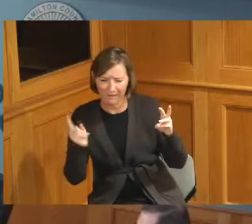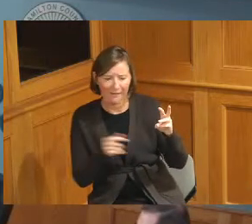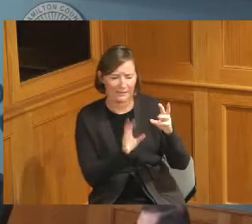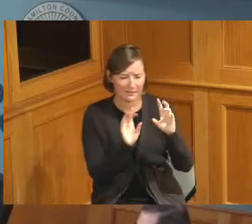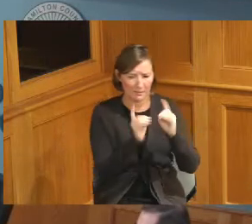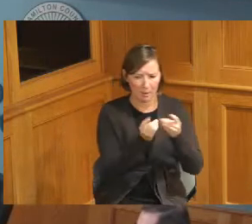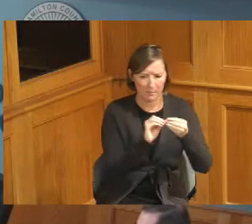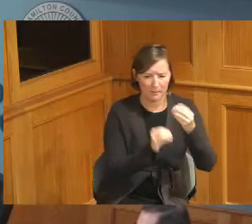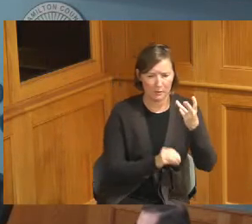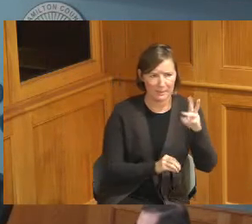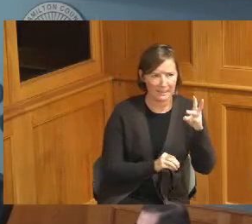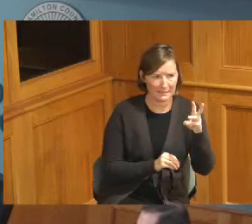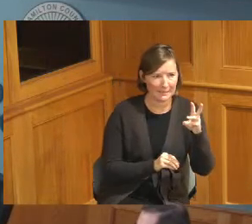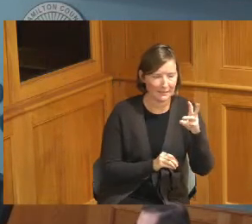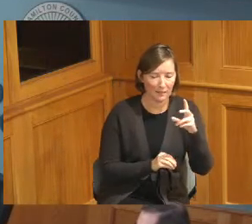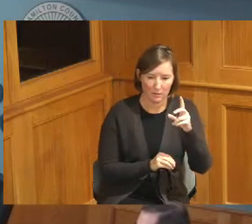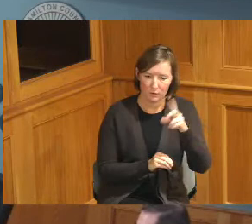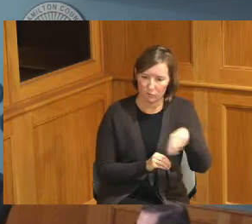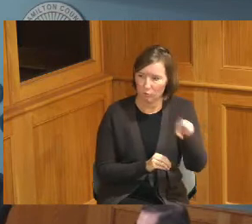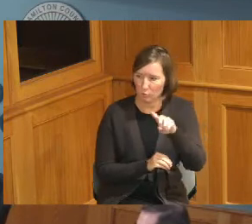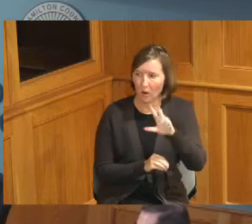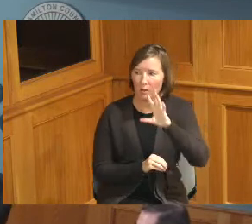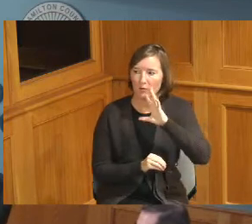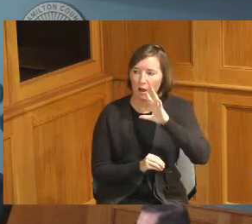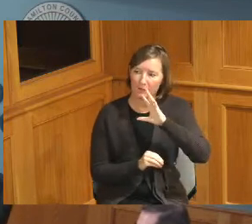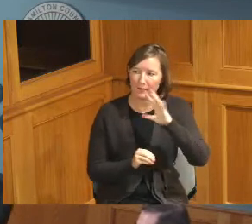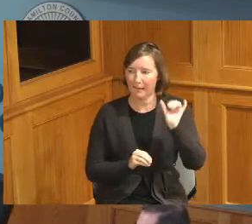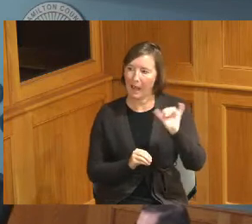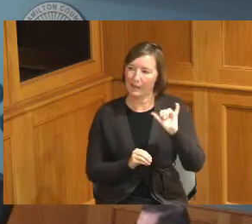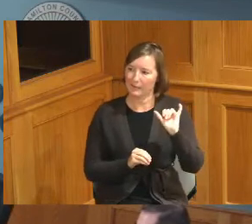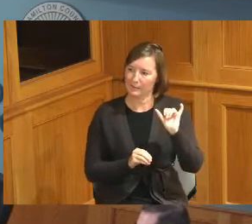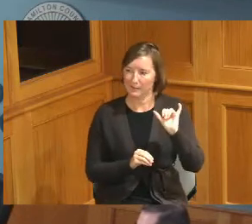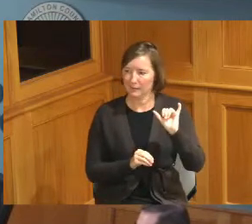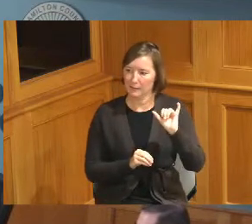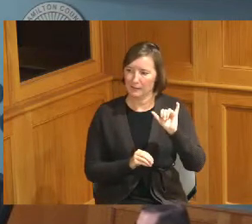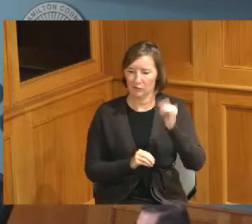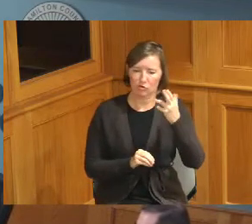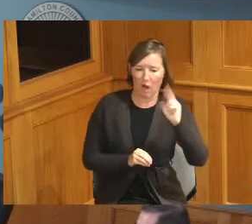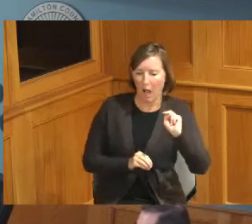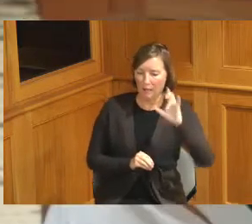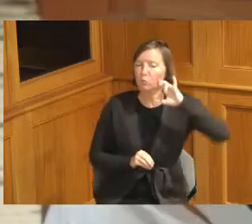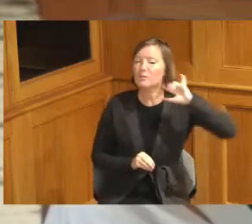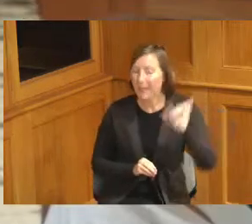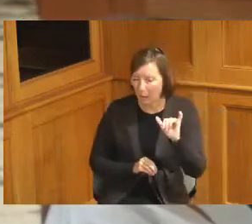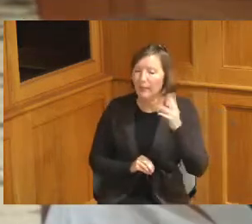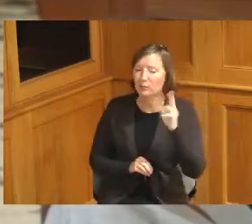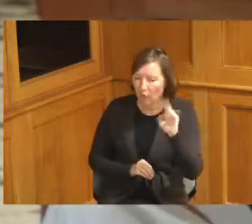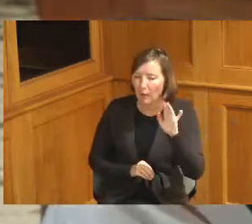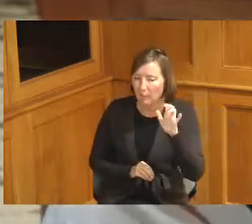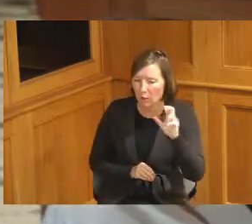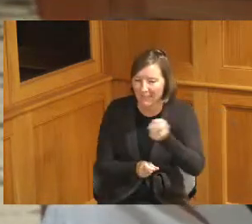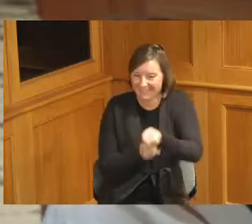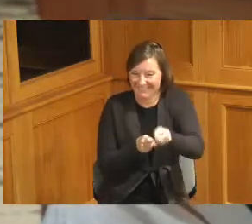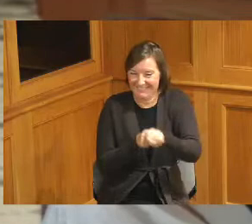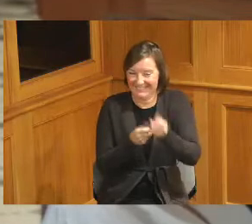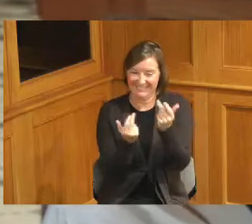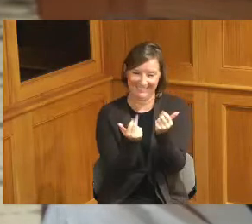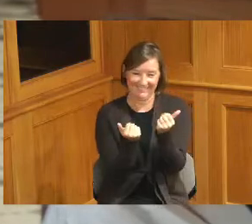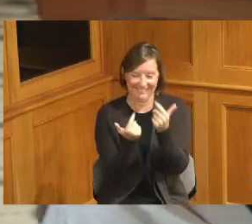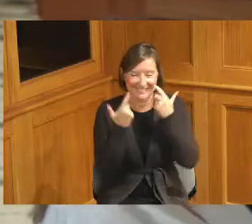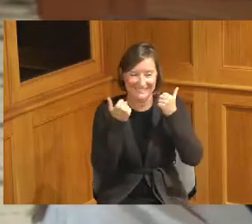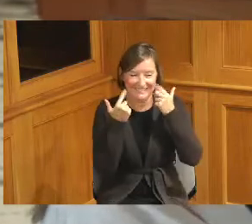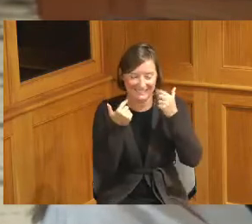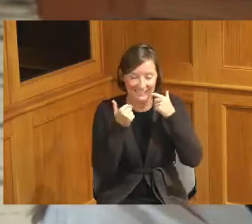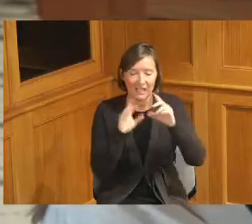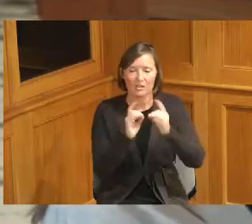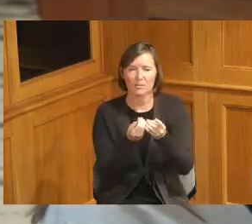we're talking John Brugan talk, I call it. We do have a 12, but there's no 13. Good. Department